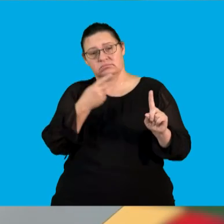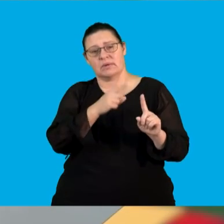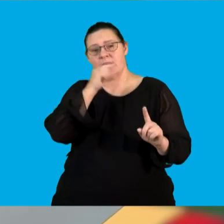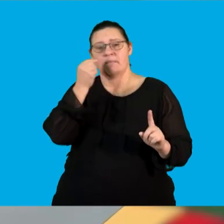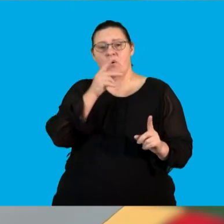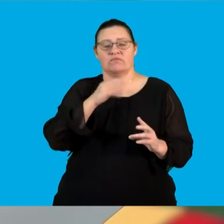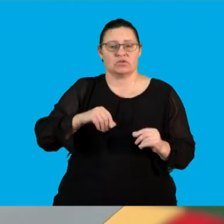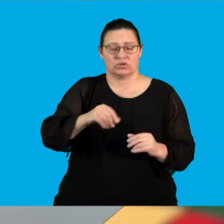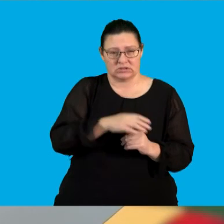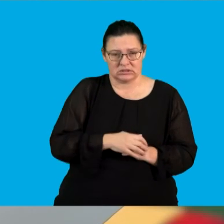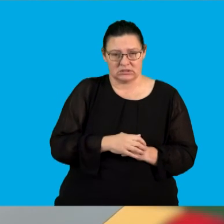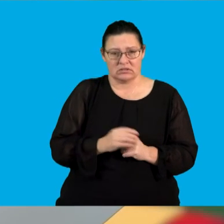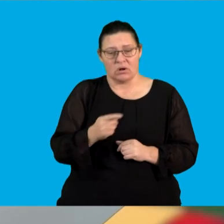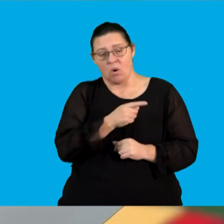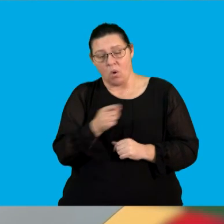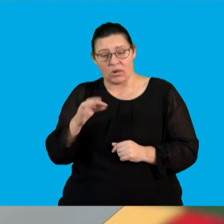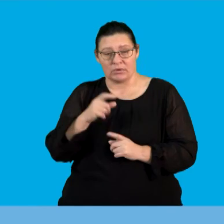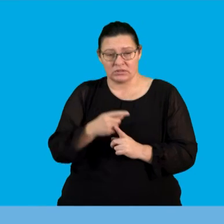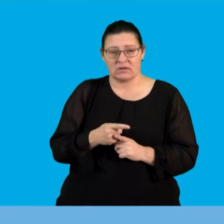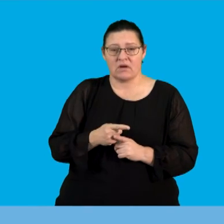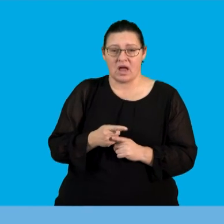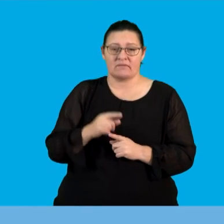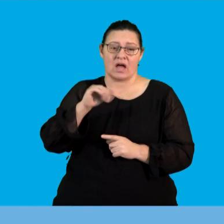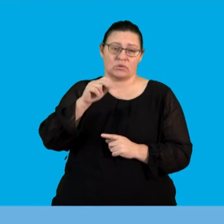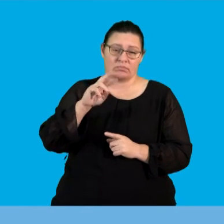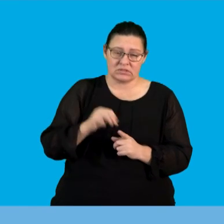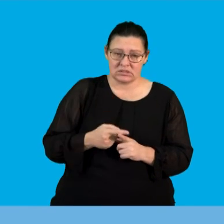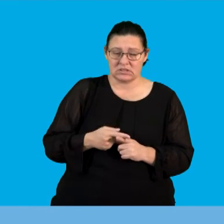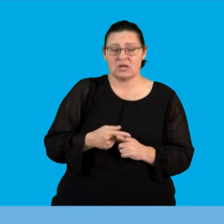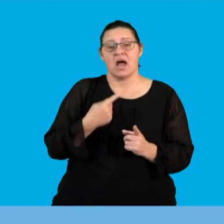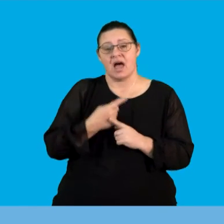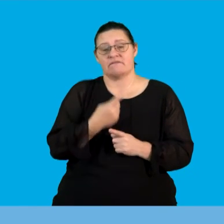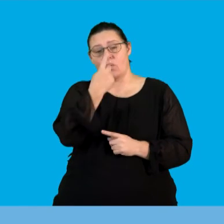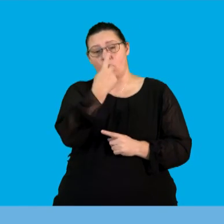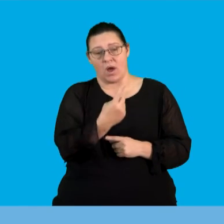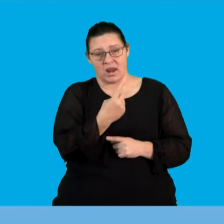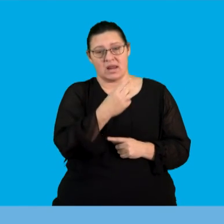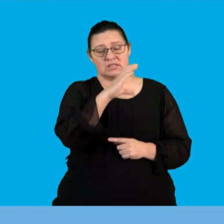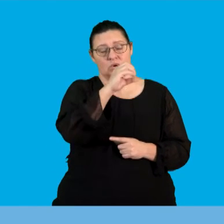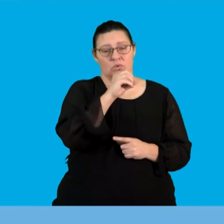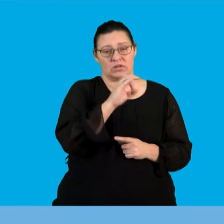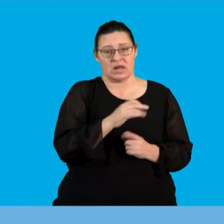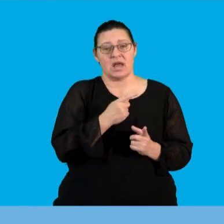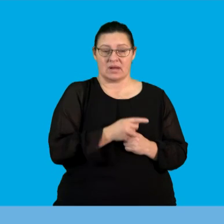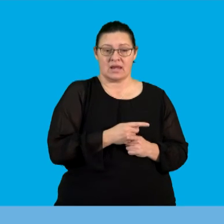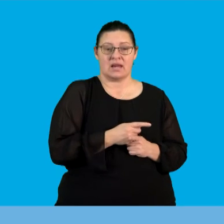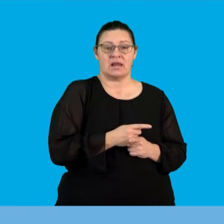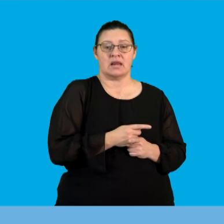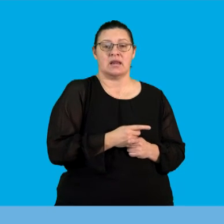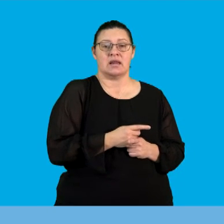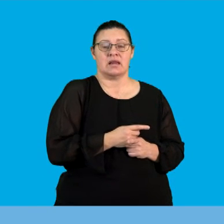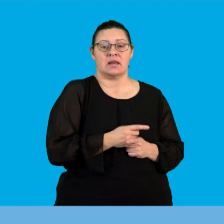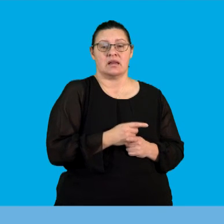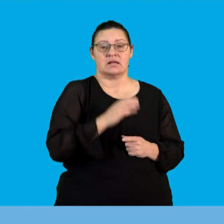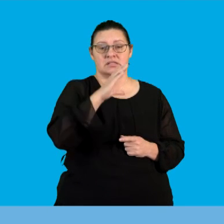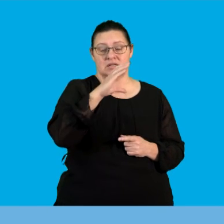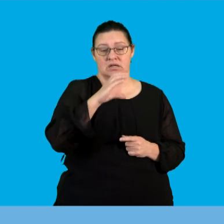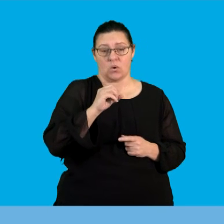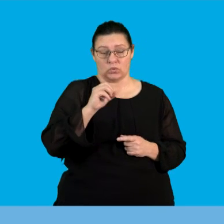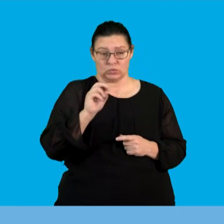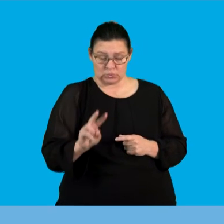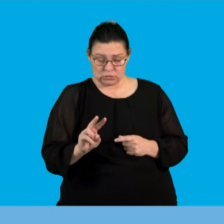the name of the salt? Now, all carbonates have a group of atoms made up of 1 carbon and 3 oxygen atoms. For example, we said